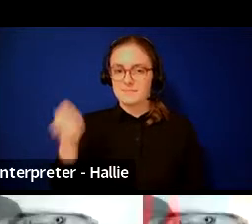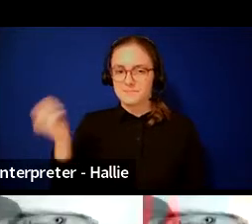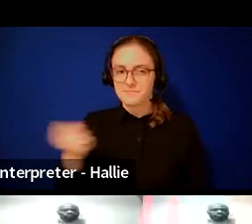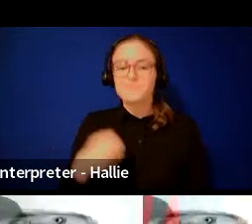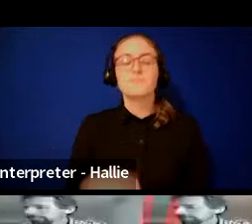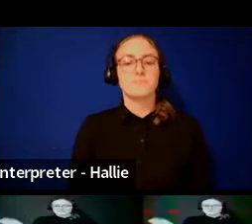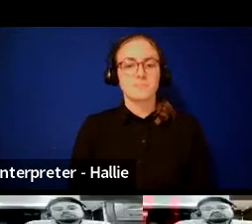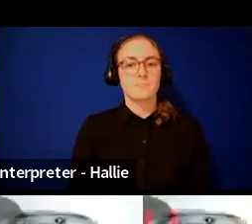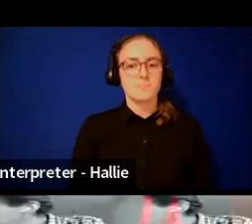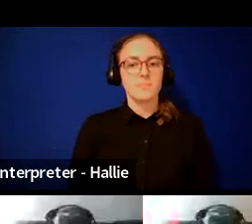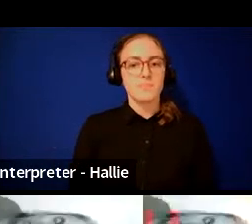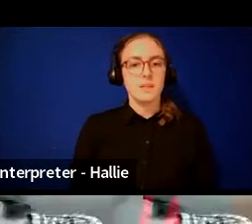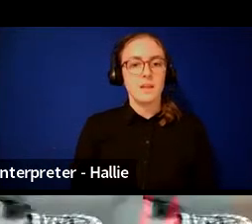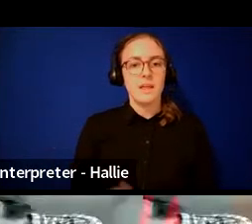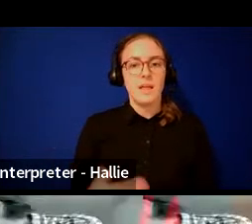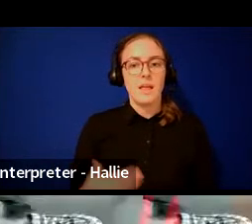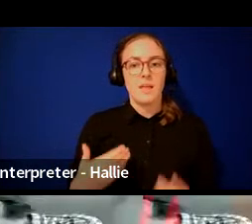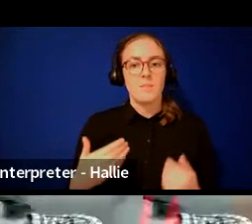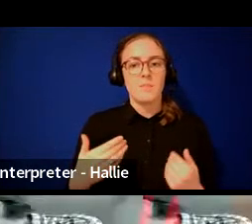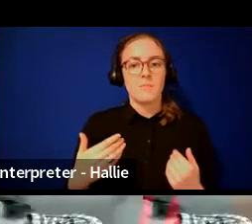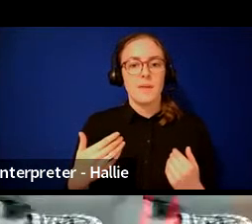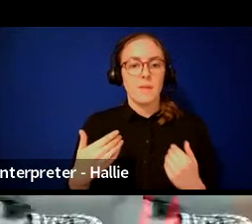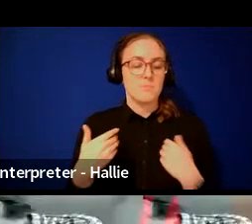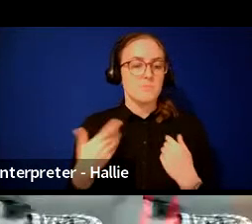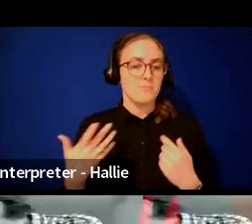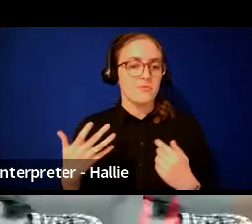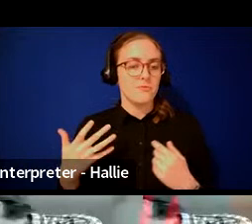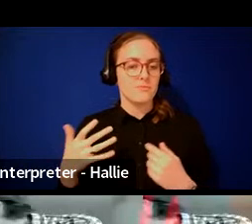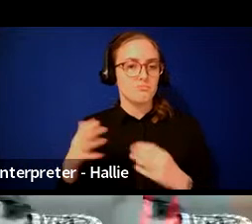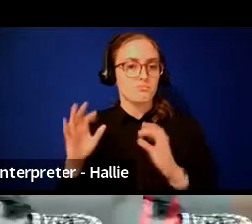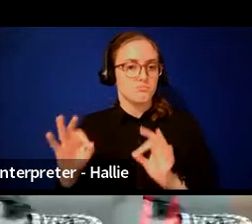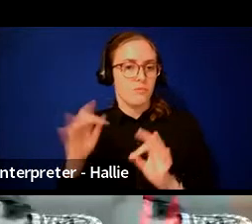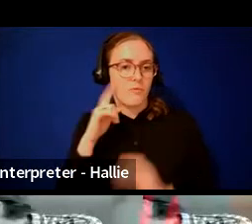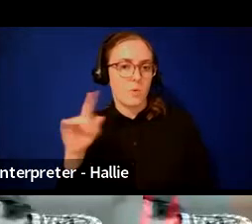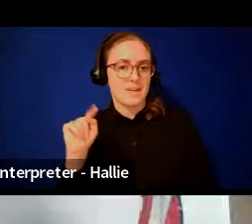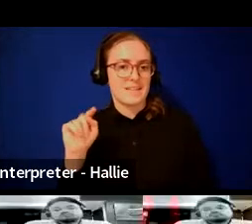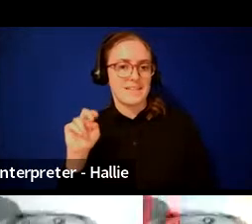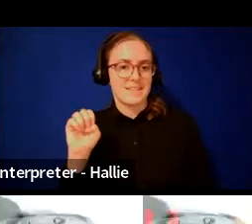for the tennis and everything, but